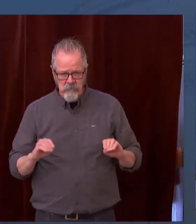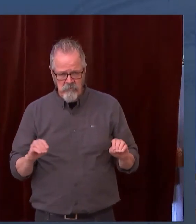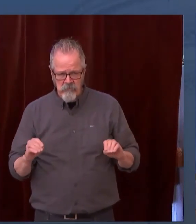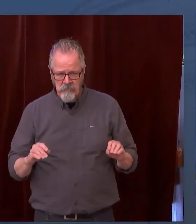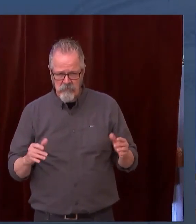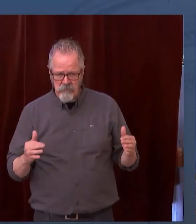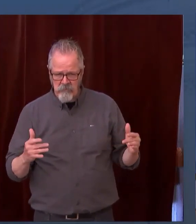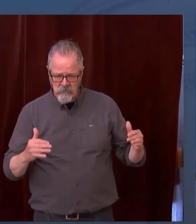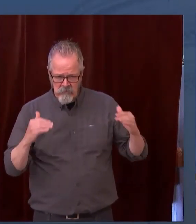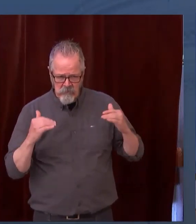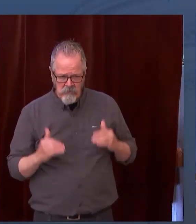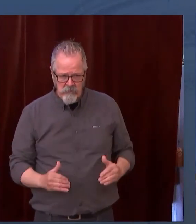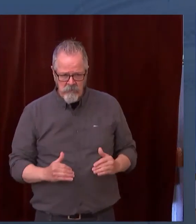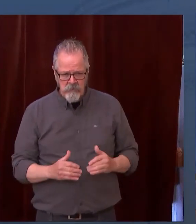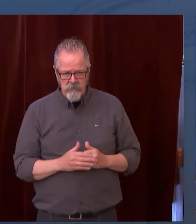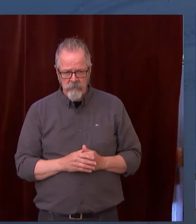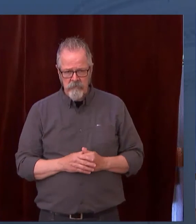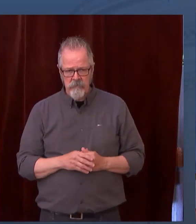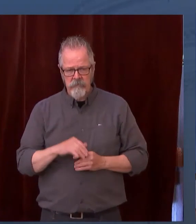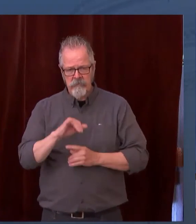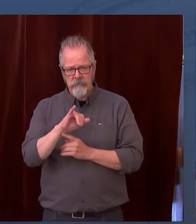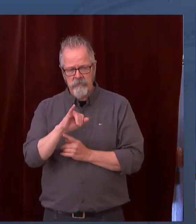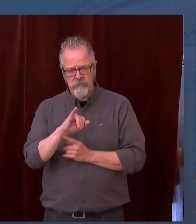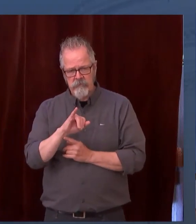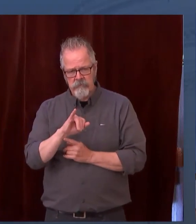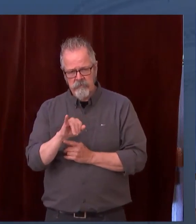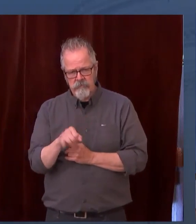Next question comes from Justin with KNDU.